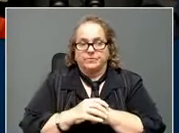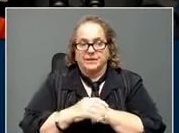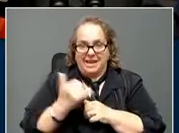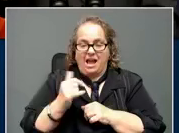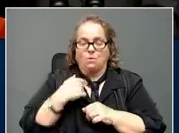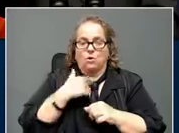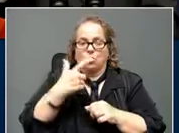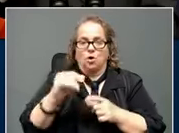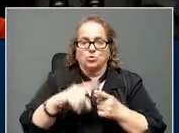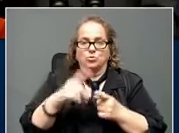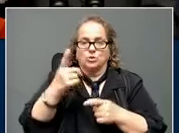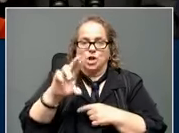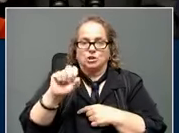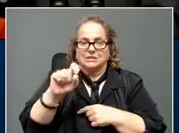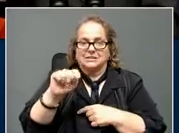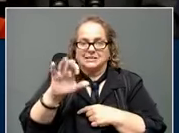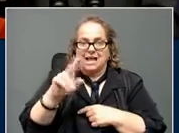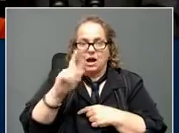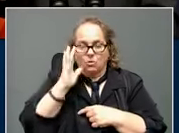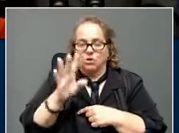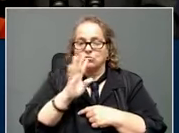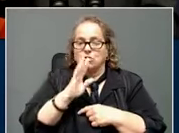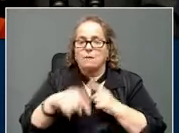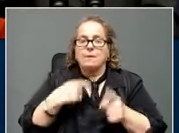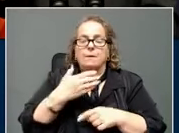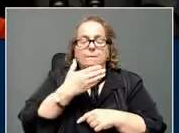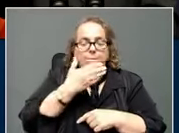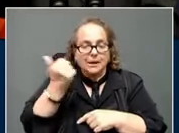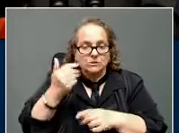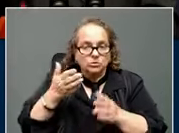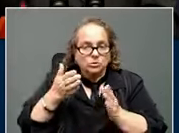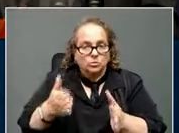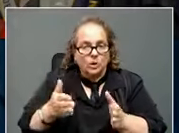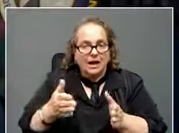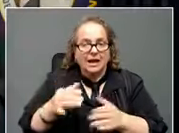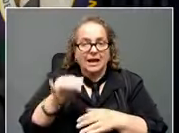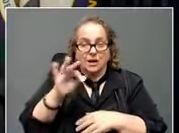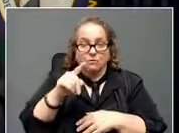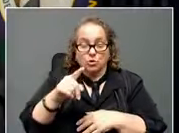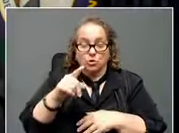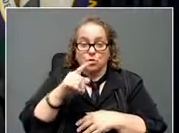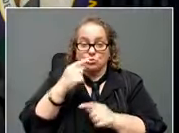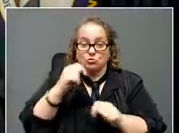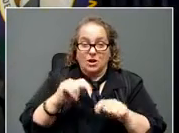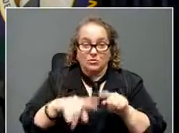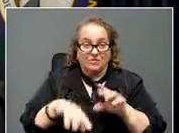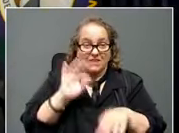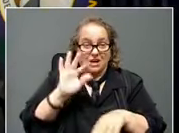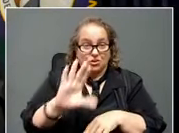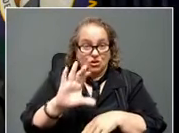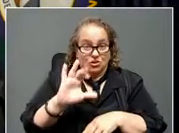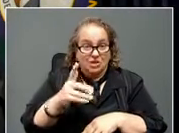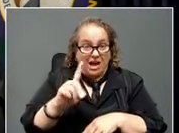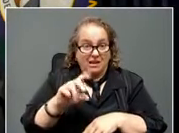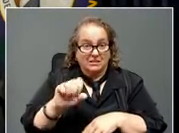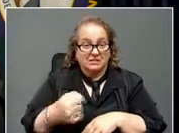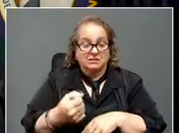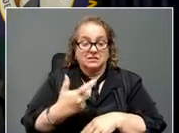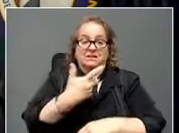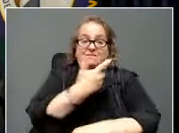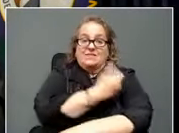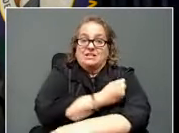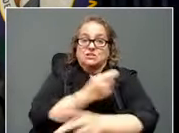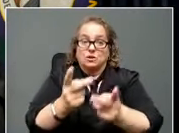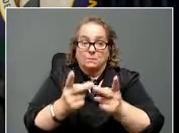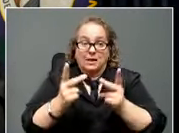who's going to talk about the best way if you're looking for your child's vaccination site, given that it